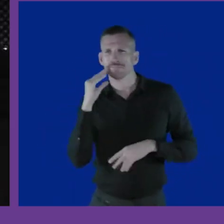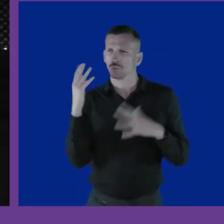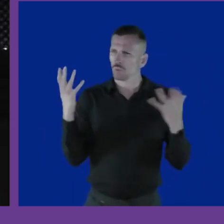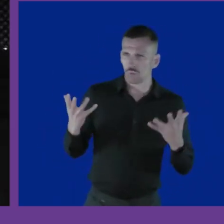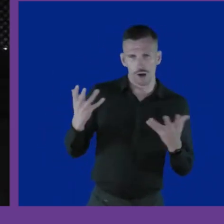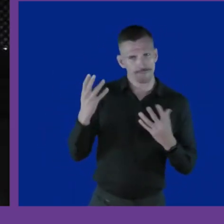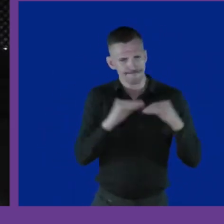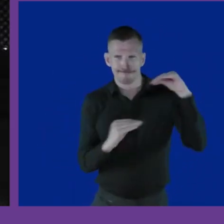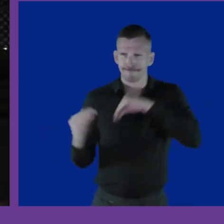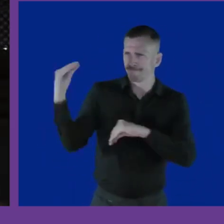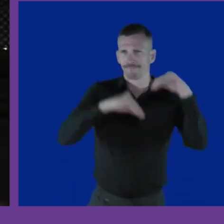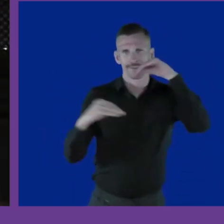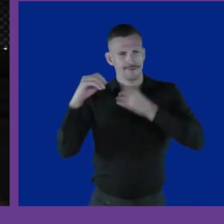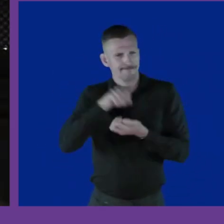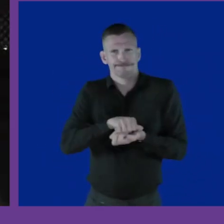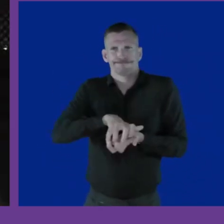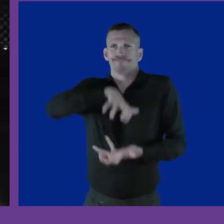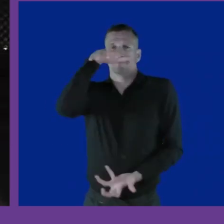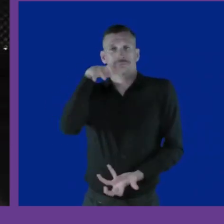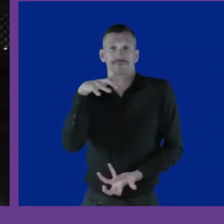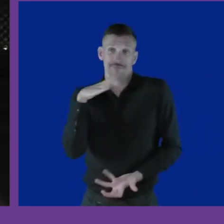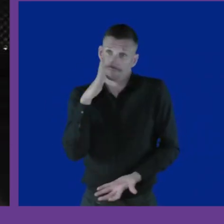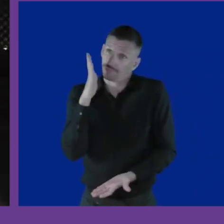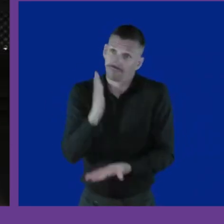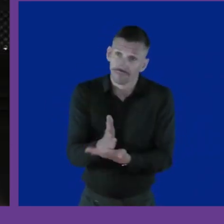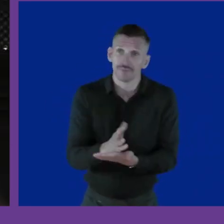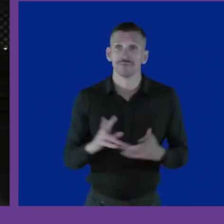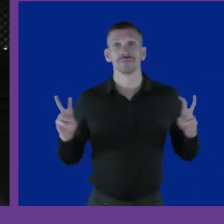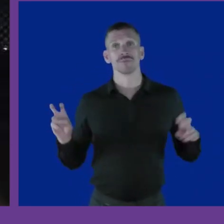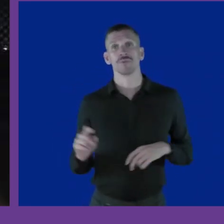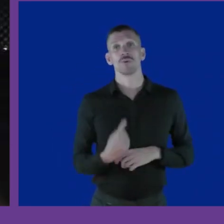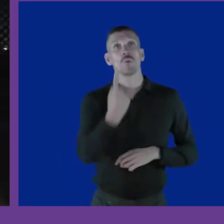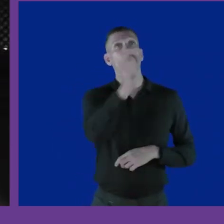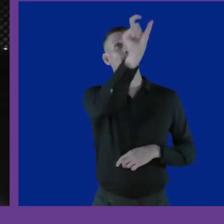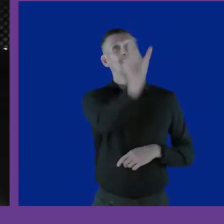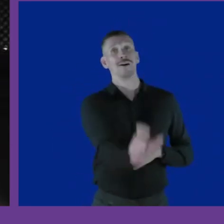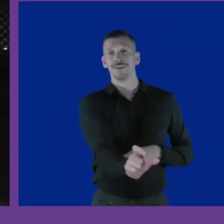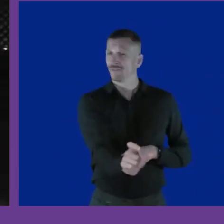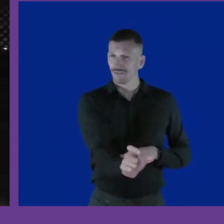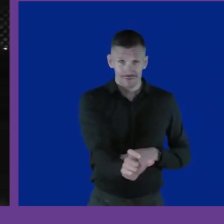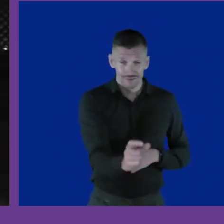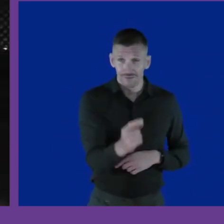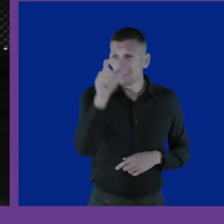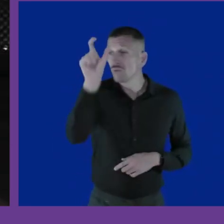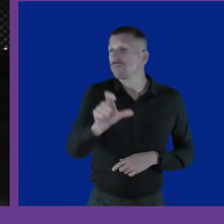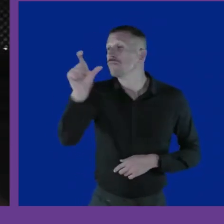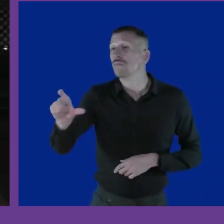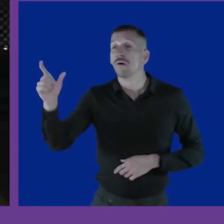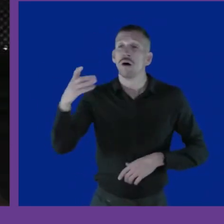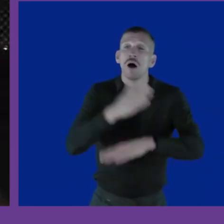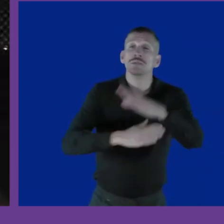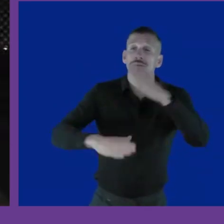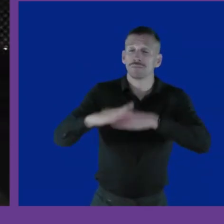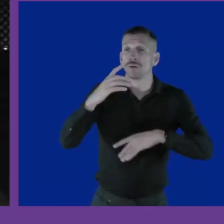And to Jakob's point, it's not based on one single user, it's based on, you know, statistically relevant